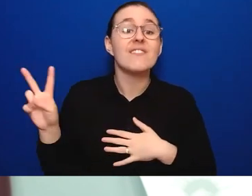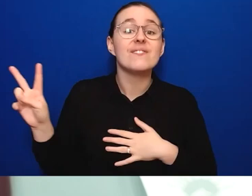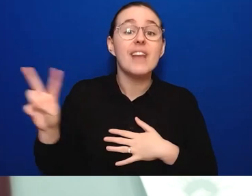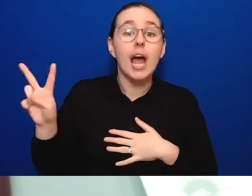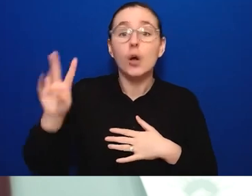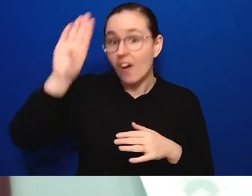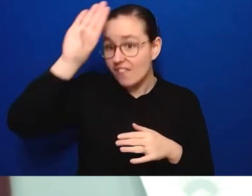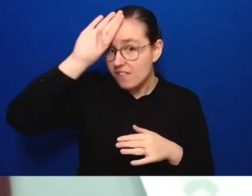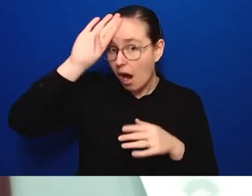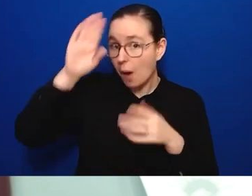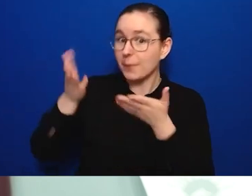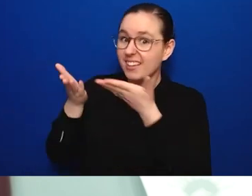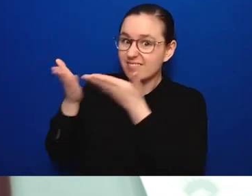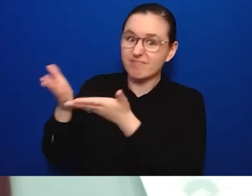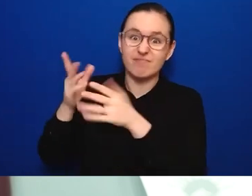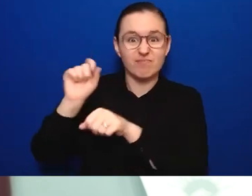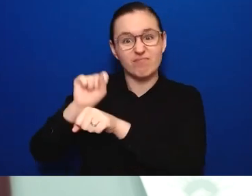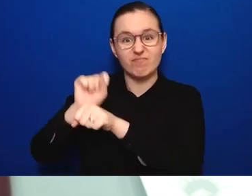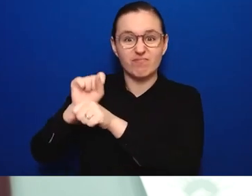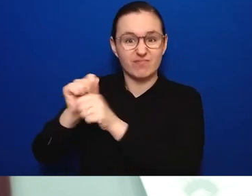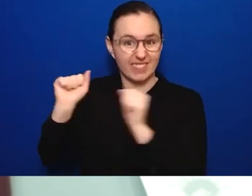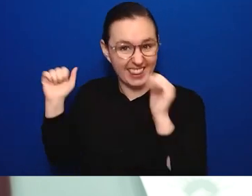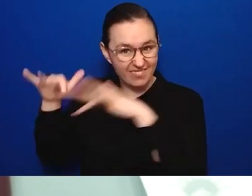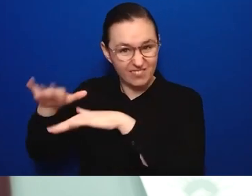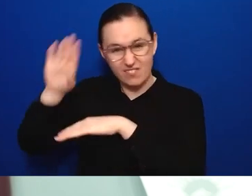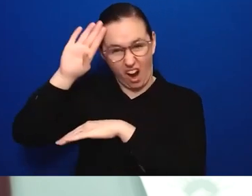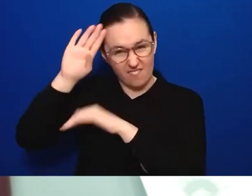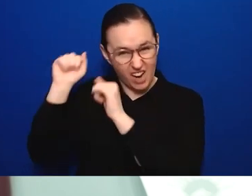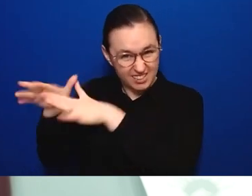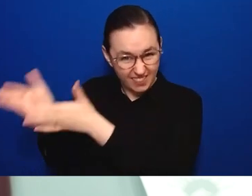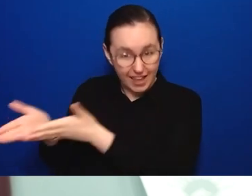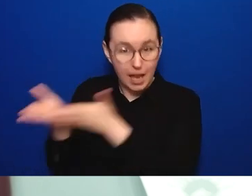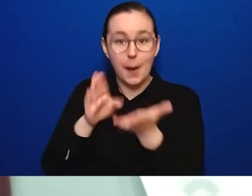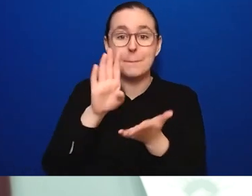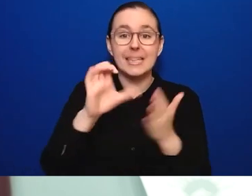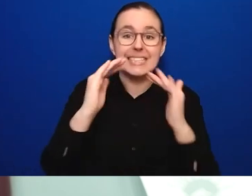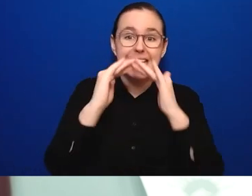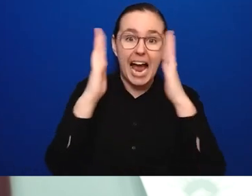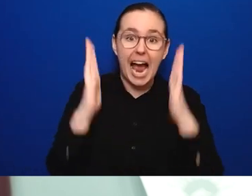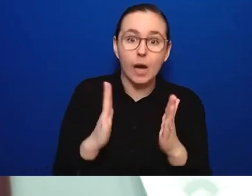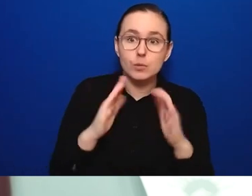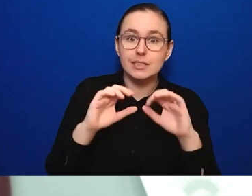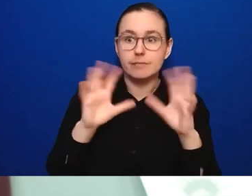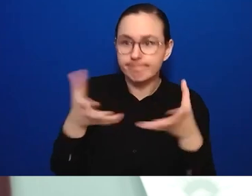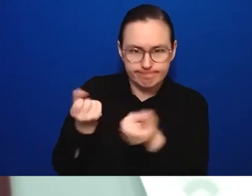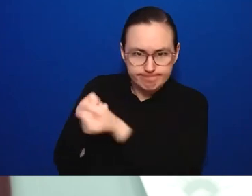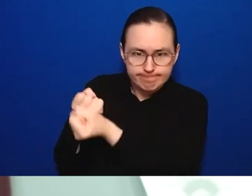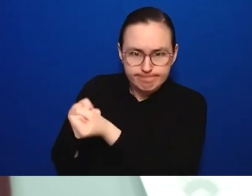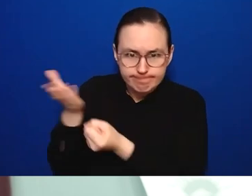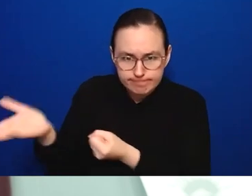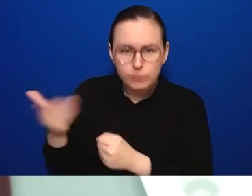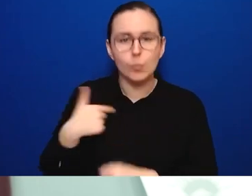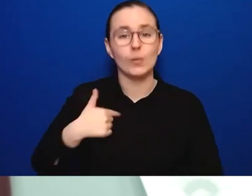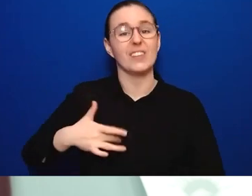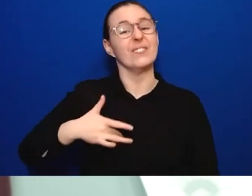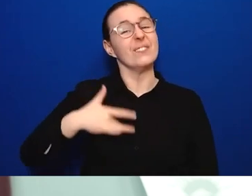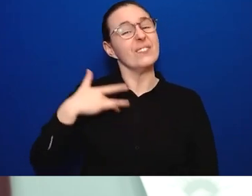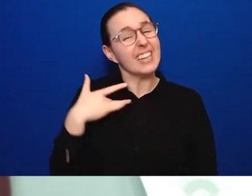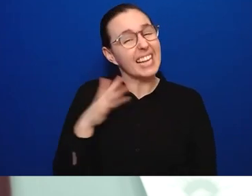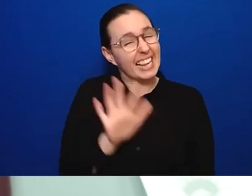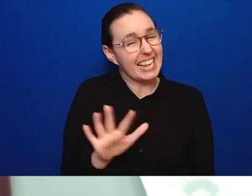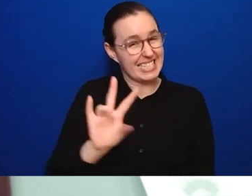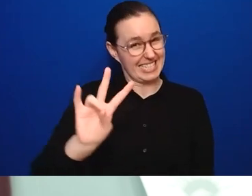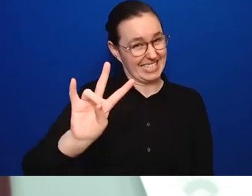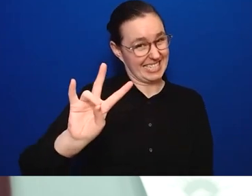the scene. BC Housing has been notified. There, it is anticipated at this point that about 70 people have been